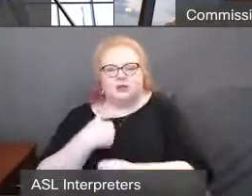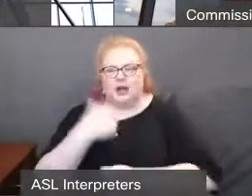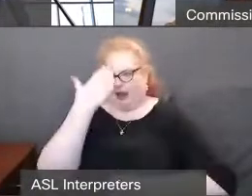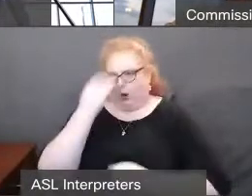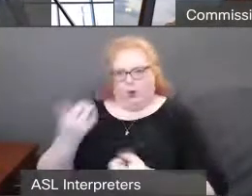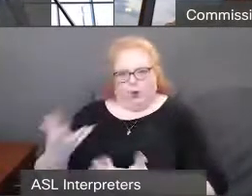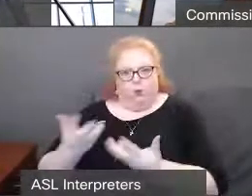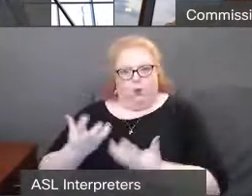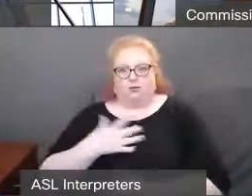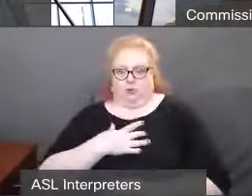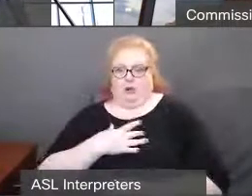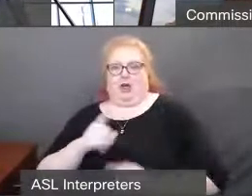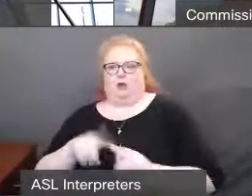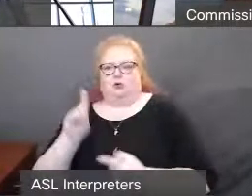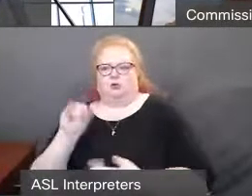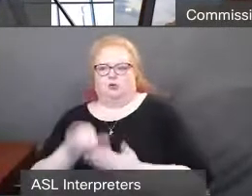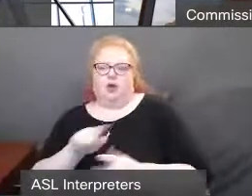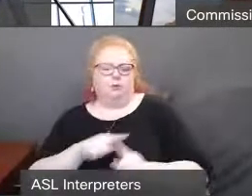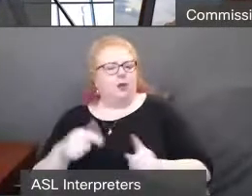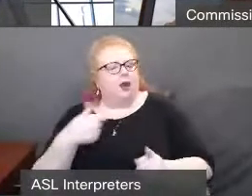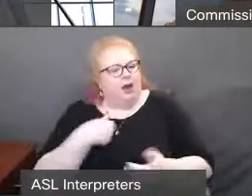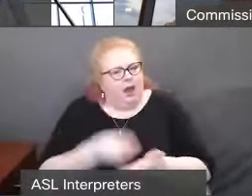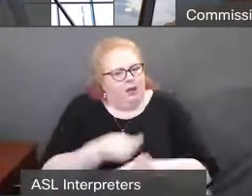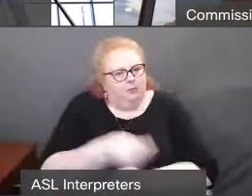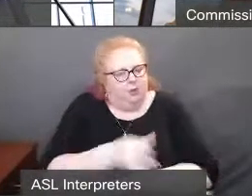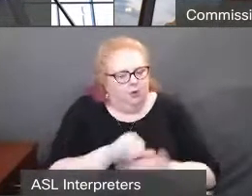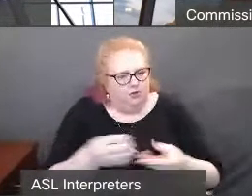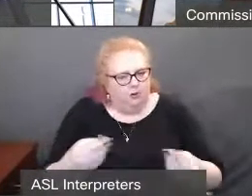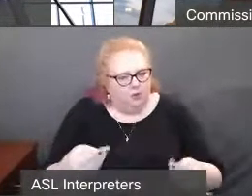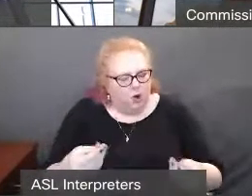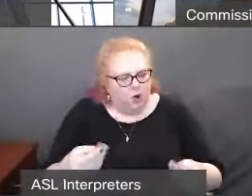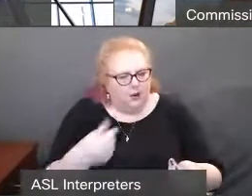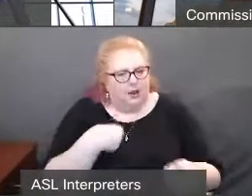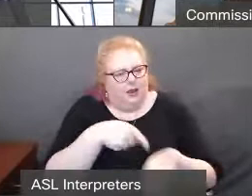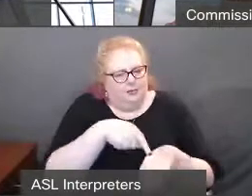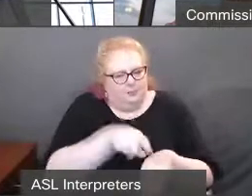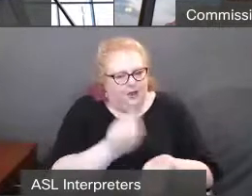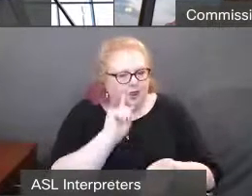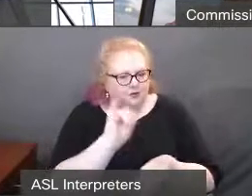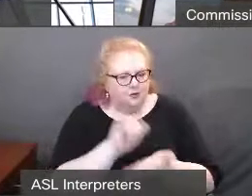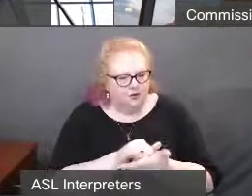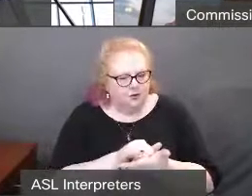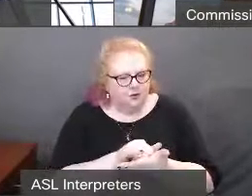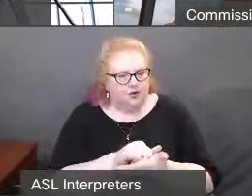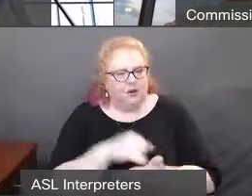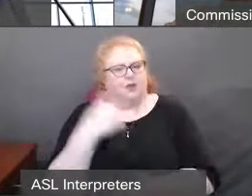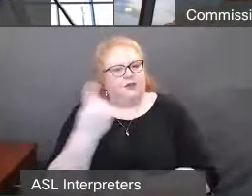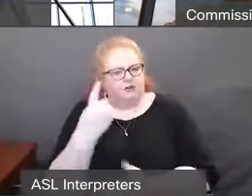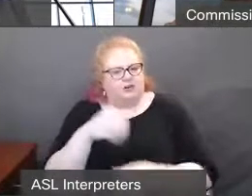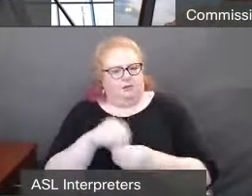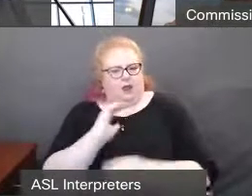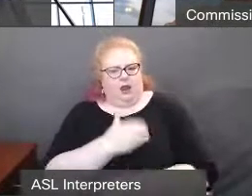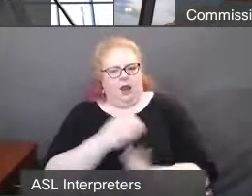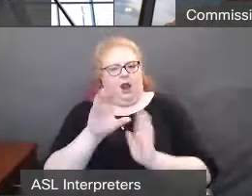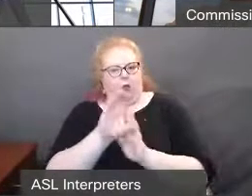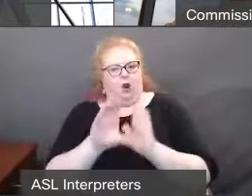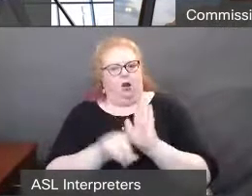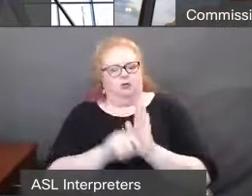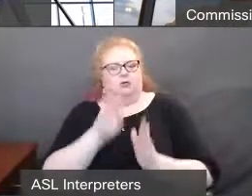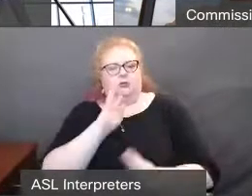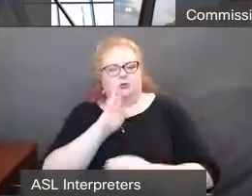but I paid for that property. There is something in the Constitution that talks about